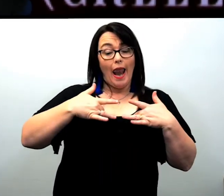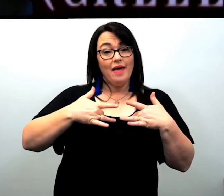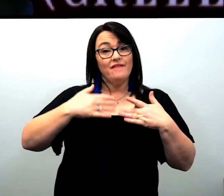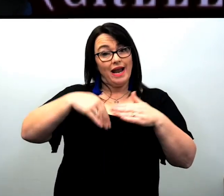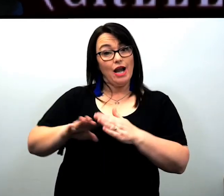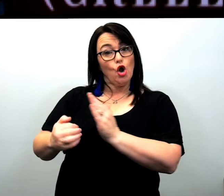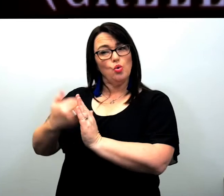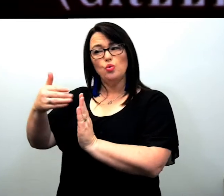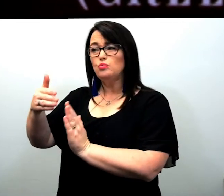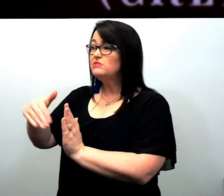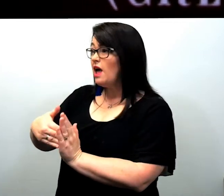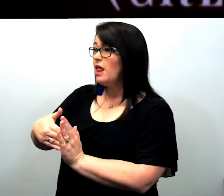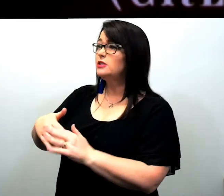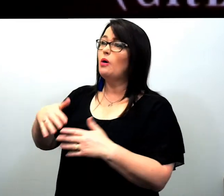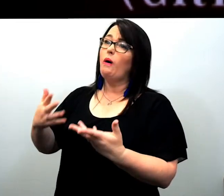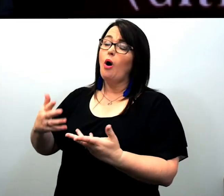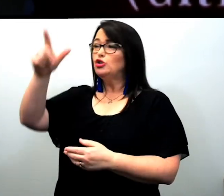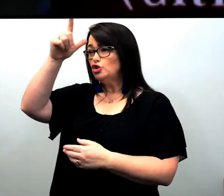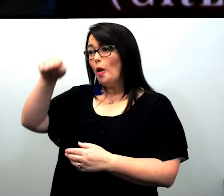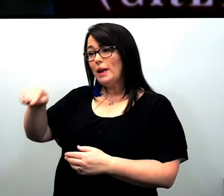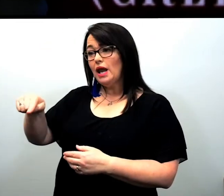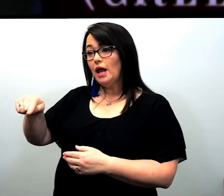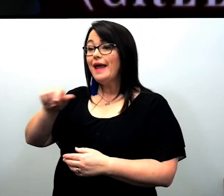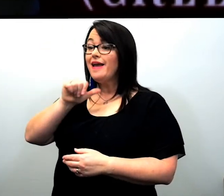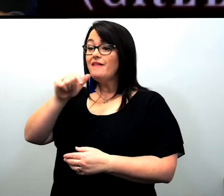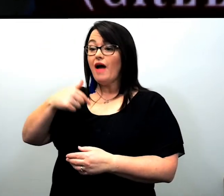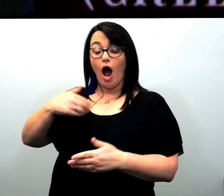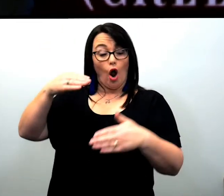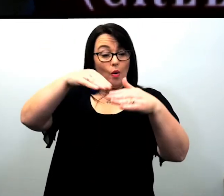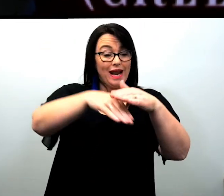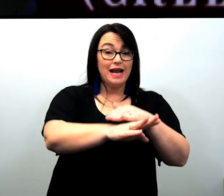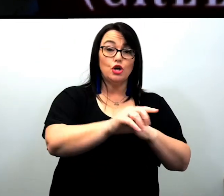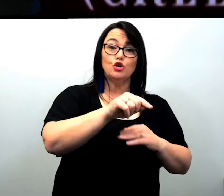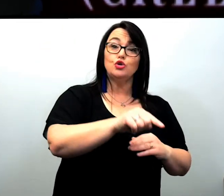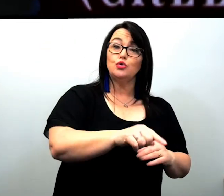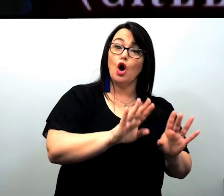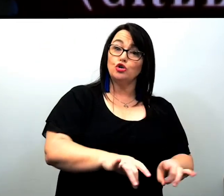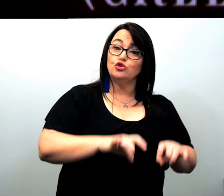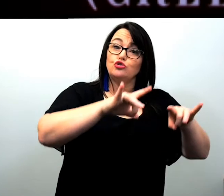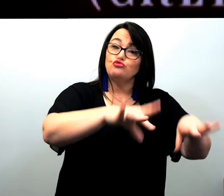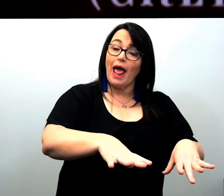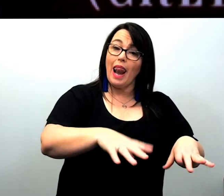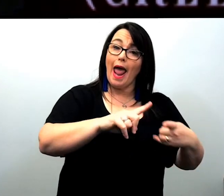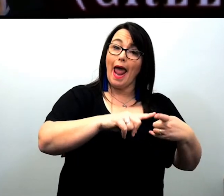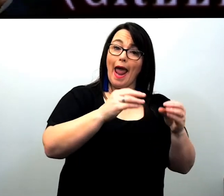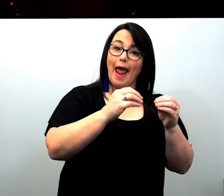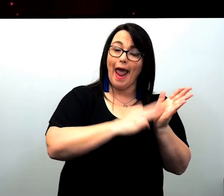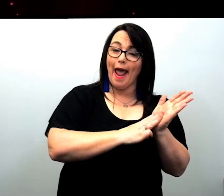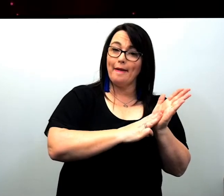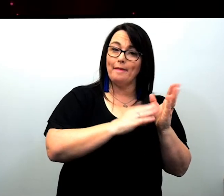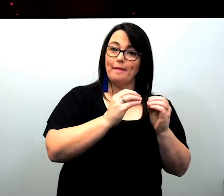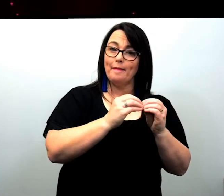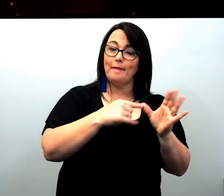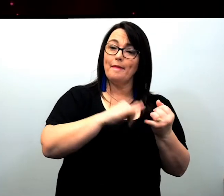the Australian embassy, as I step into those places, I'm in Australia. When people step